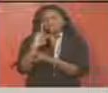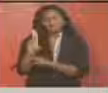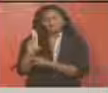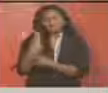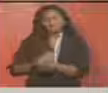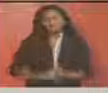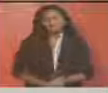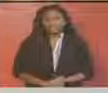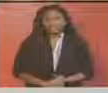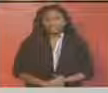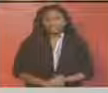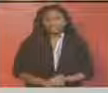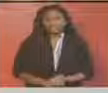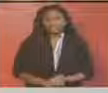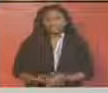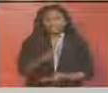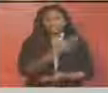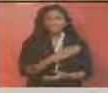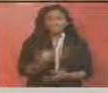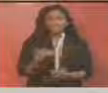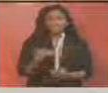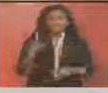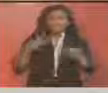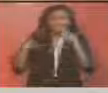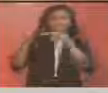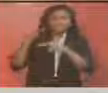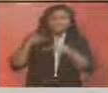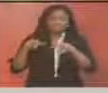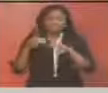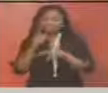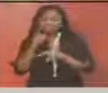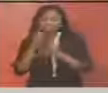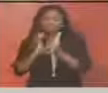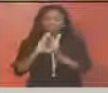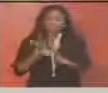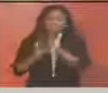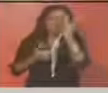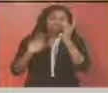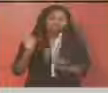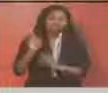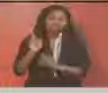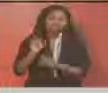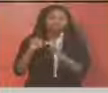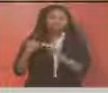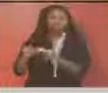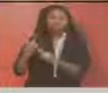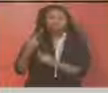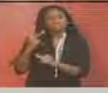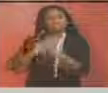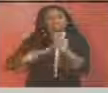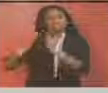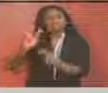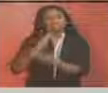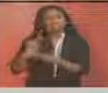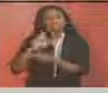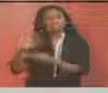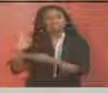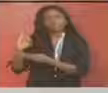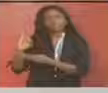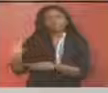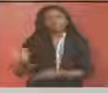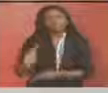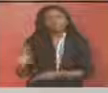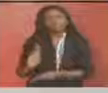time. Our step-down facility being utilized at this point is the UE Debe campus, has all 3 persons. With regards